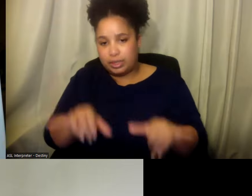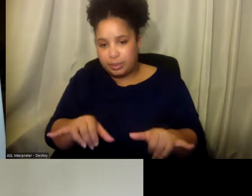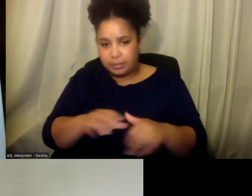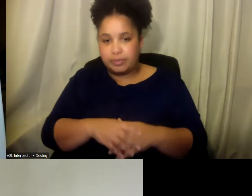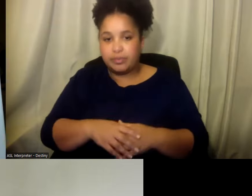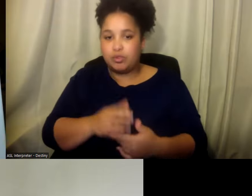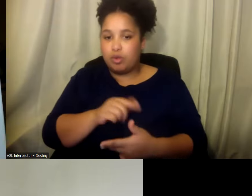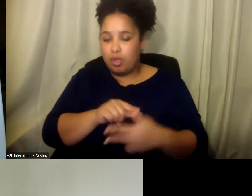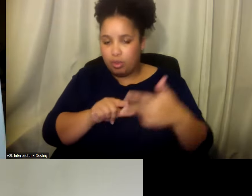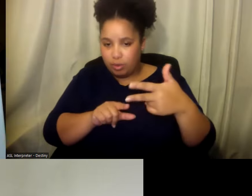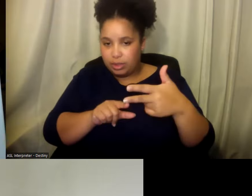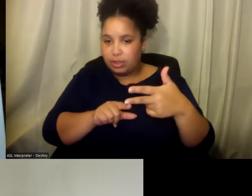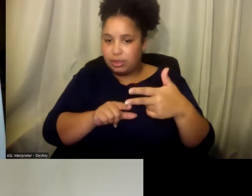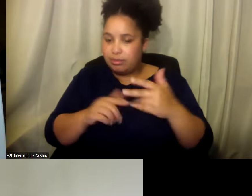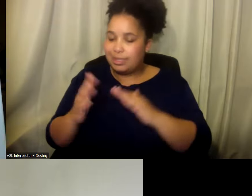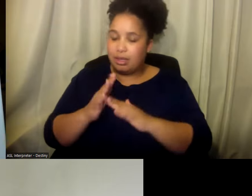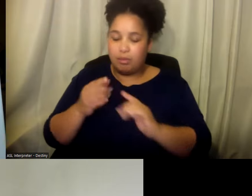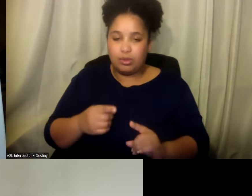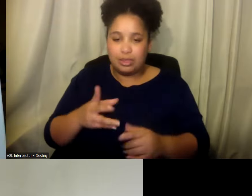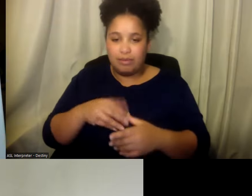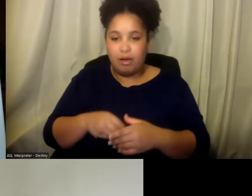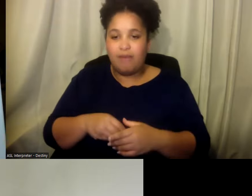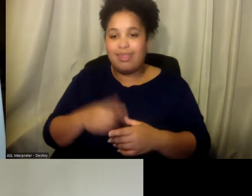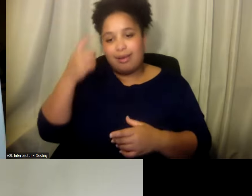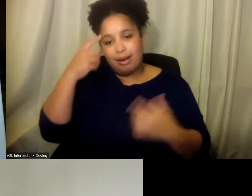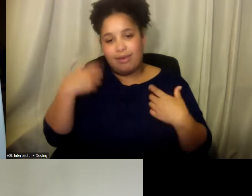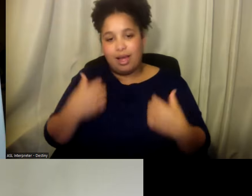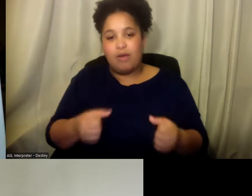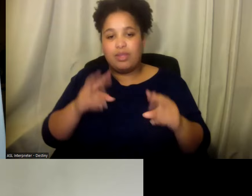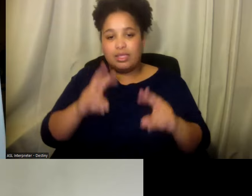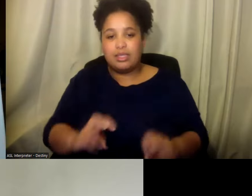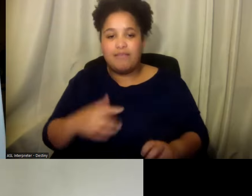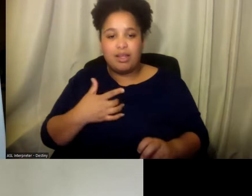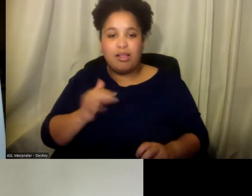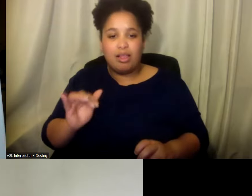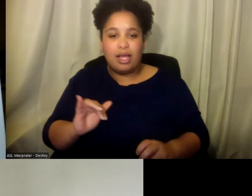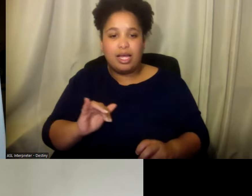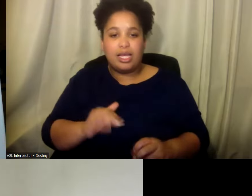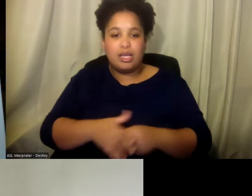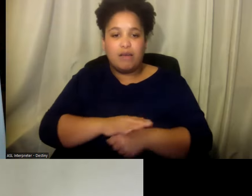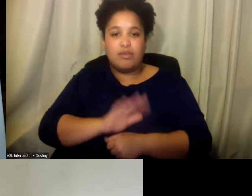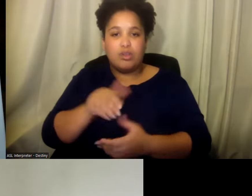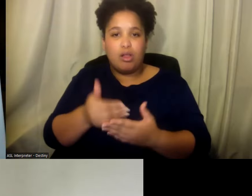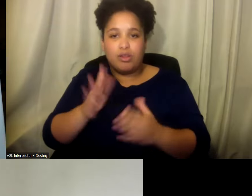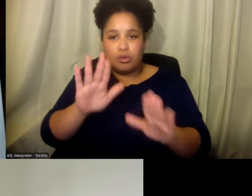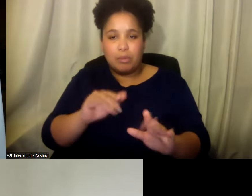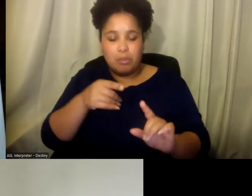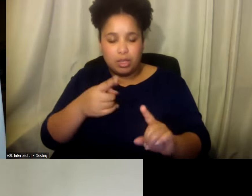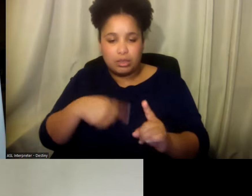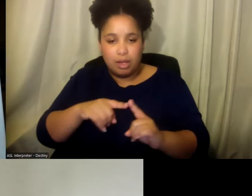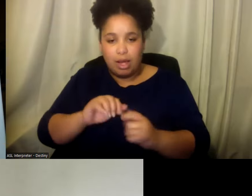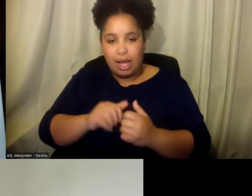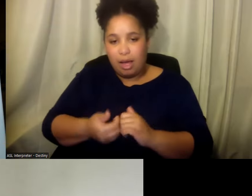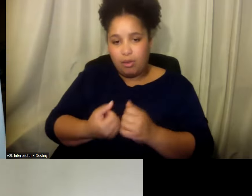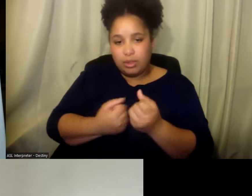three main components that are highlighted within the cognitive health assessment. And I think that really gets to all of your great points about how the patient